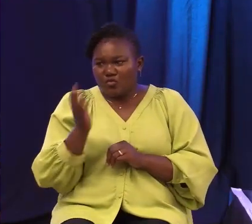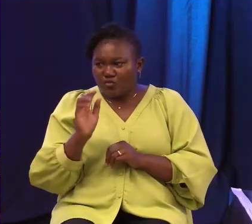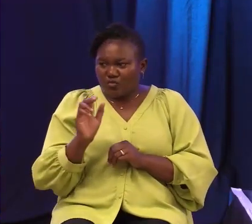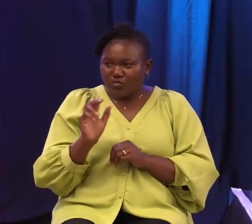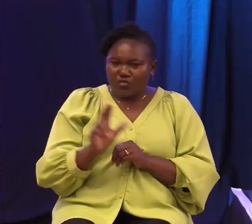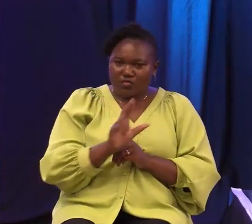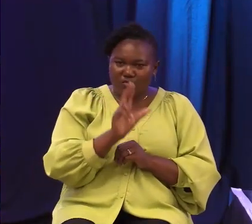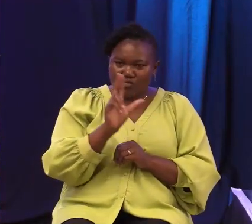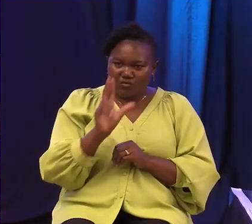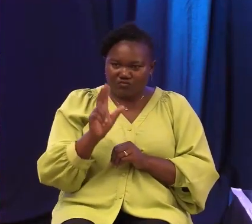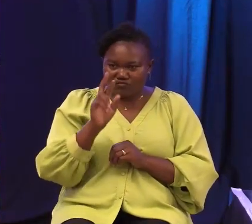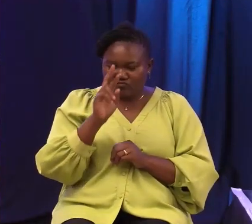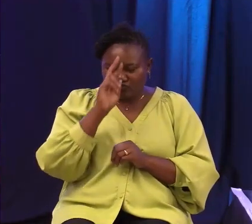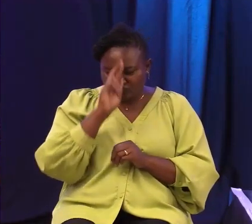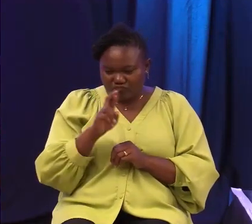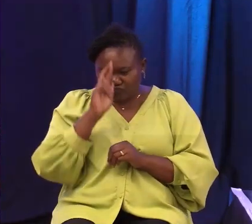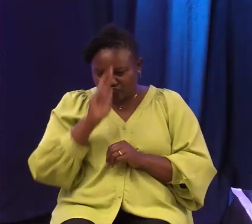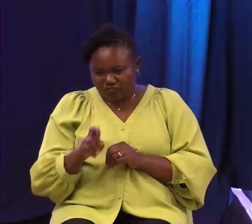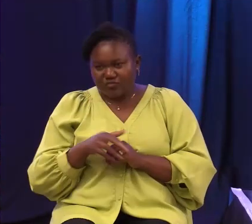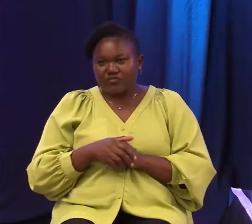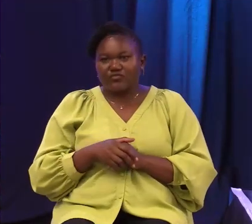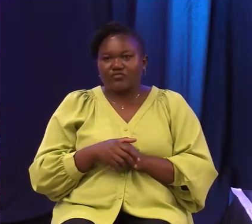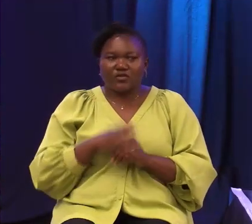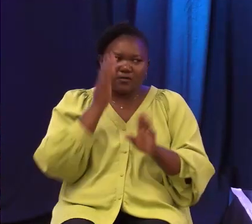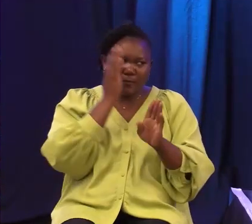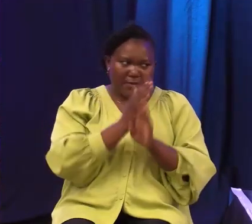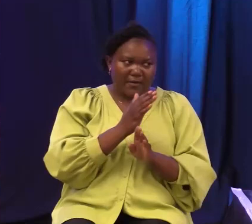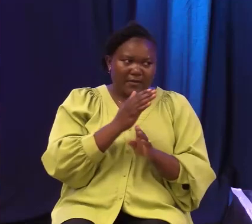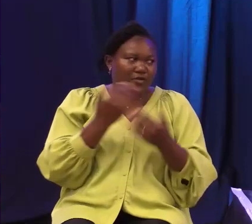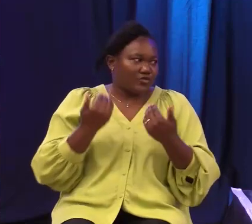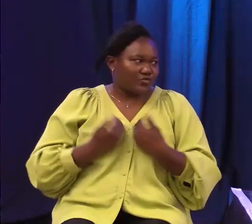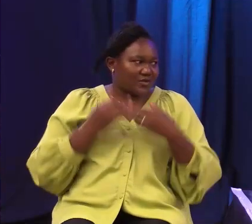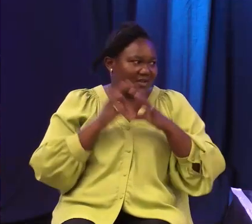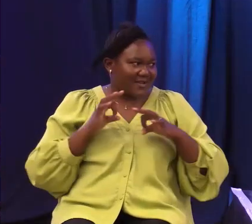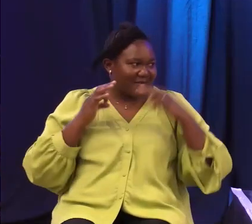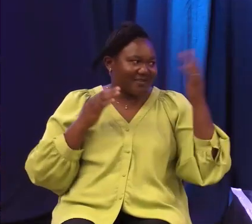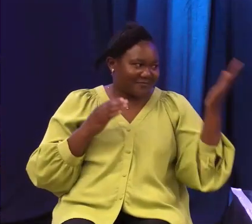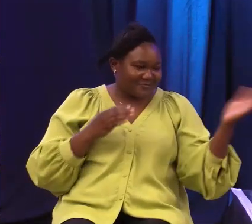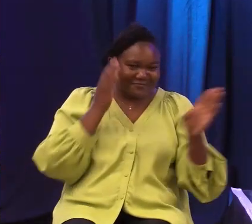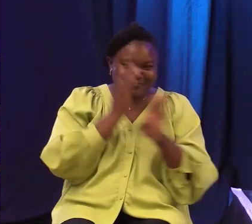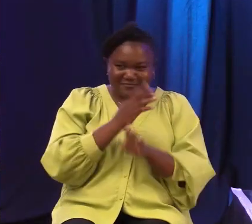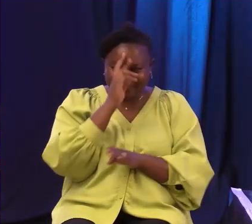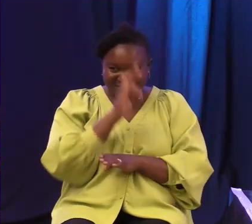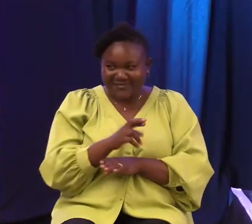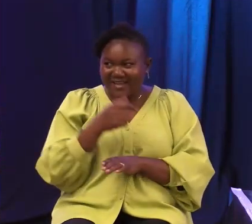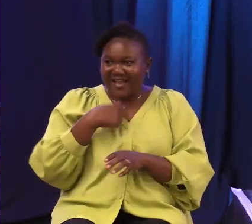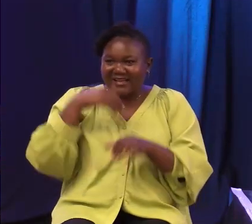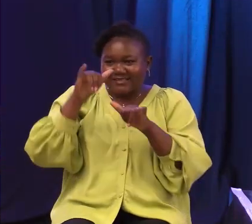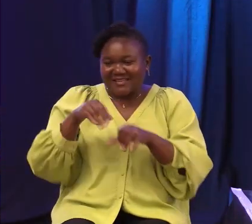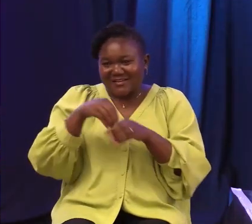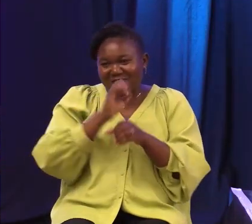observed. Of course, my junior mayor, don't fire me. I live in your city.